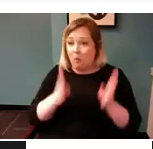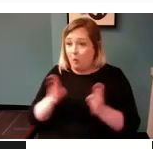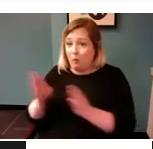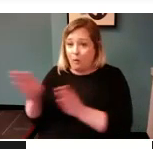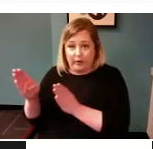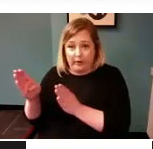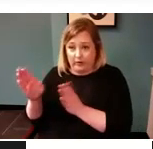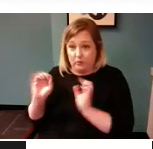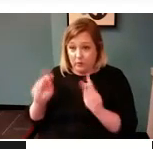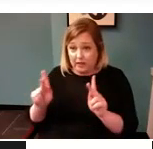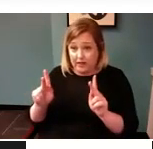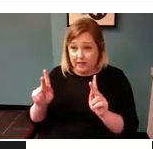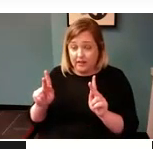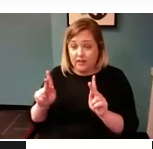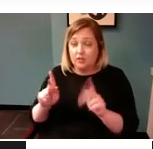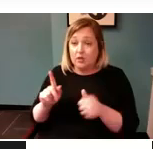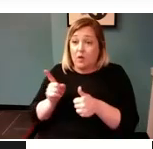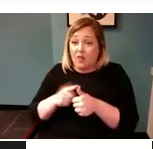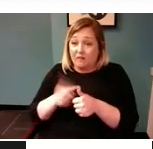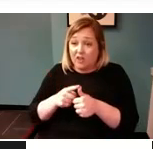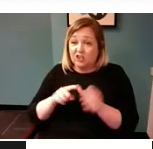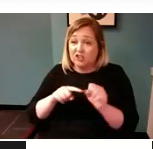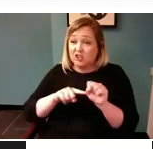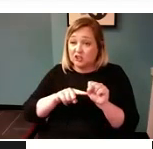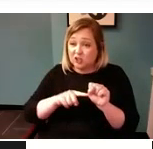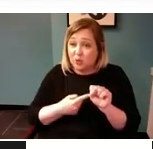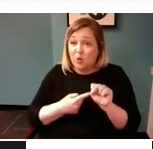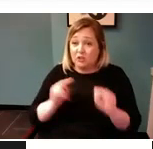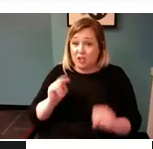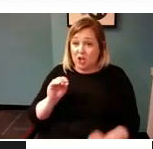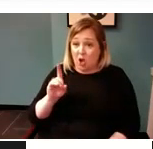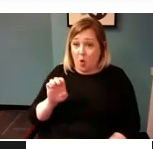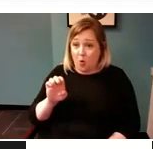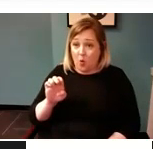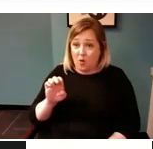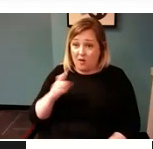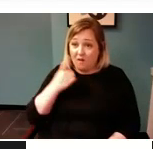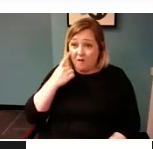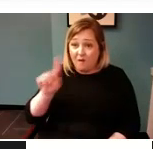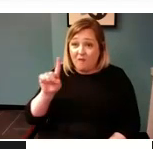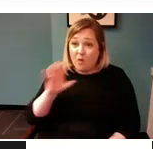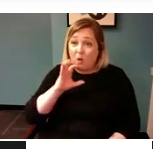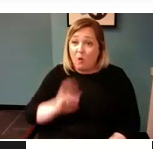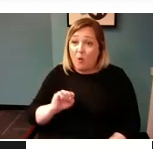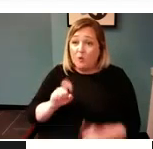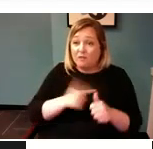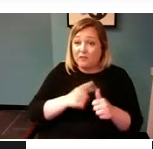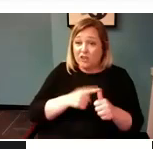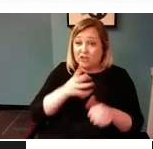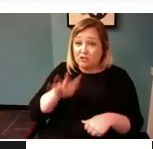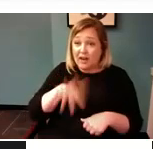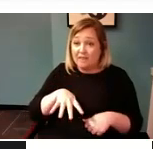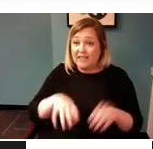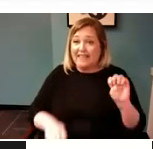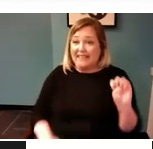first source node for that particular old graph was E. In this reversed graph, what